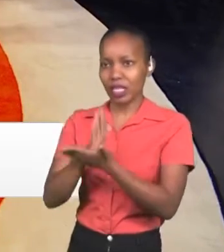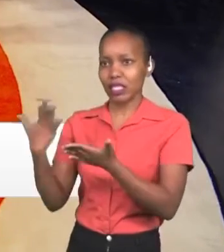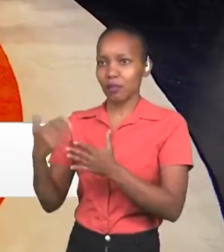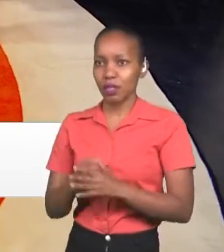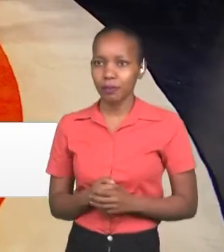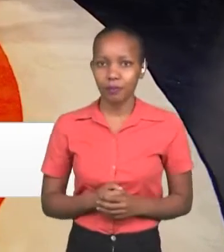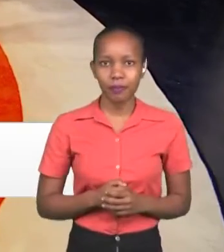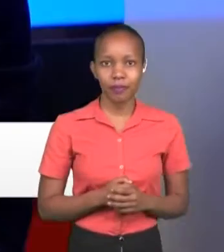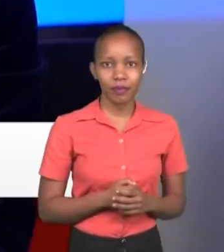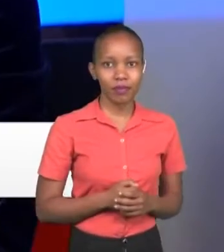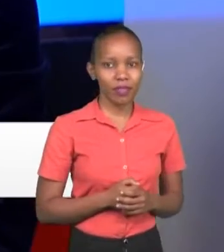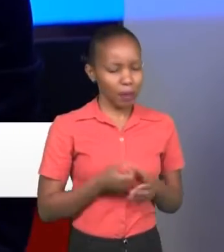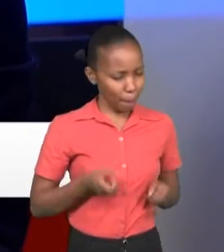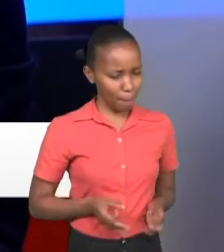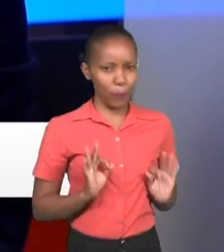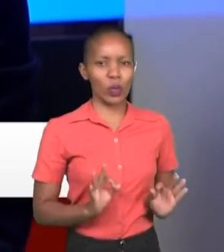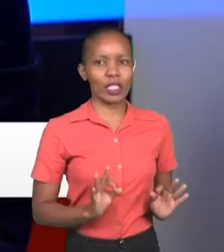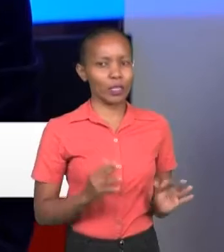Msoto. Wow.